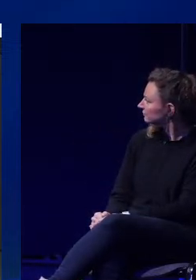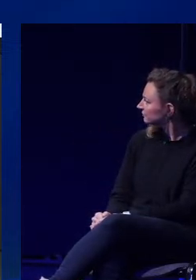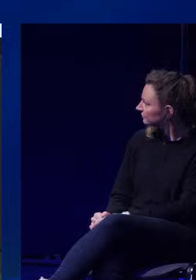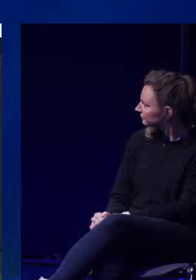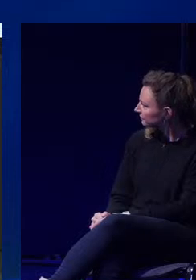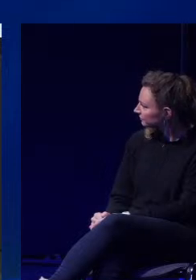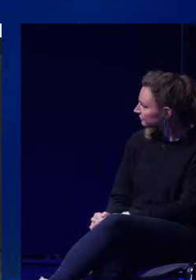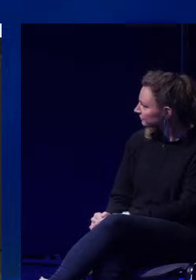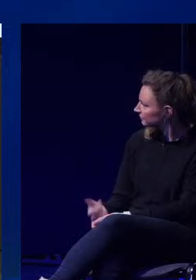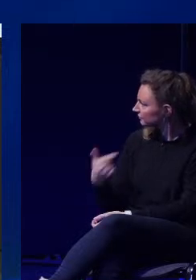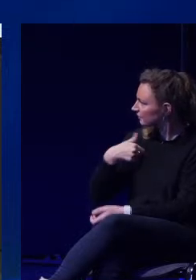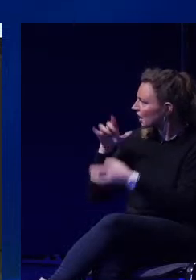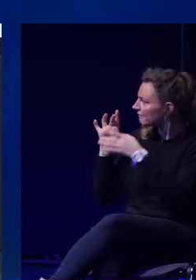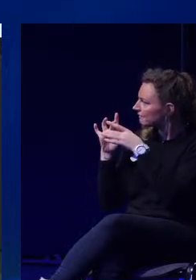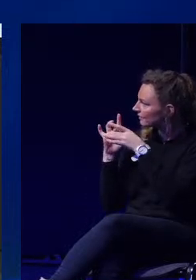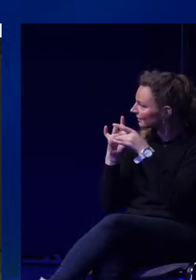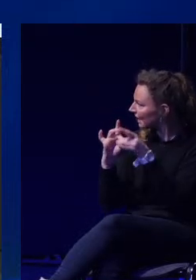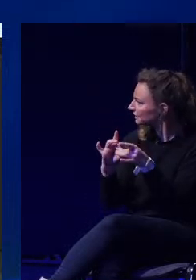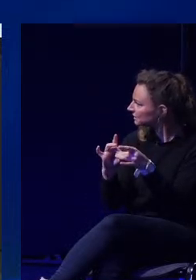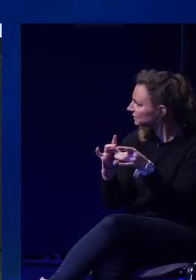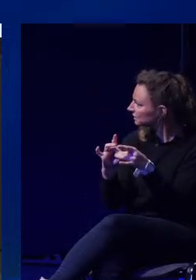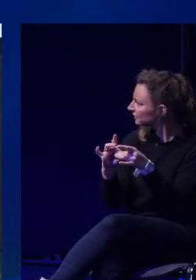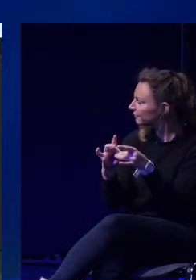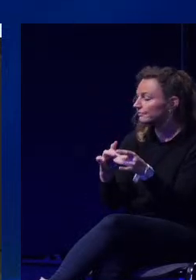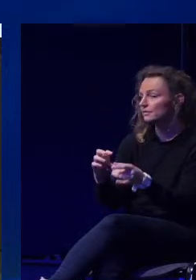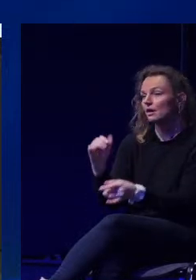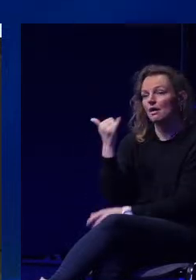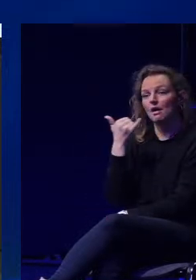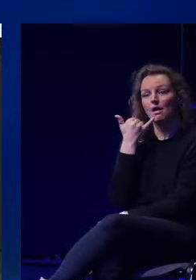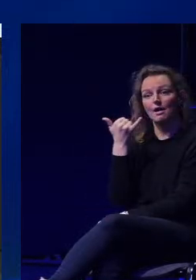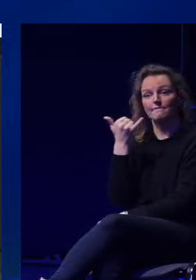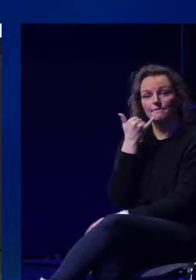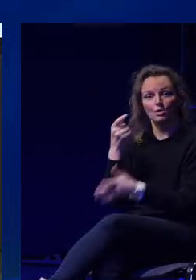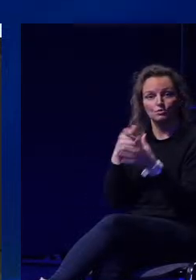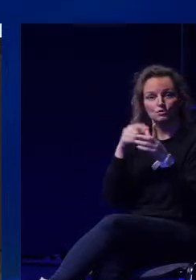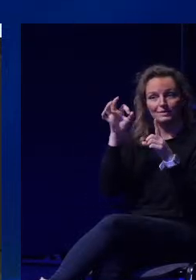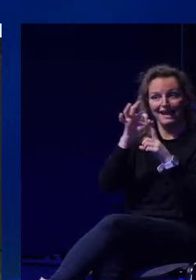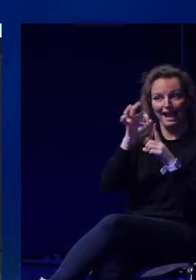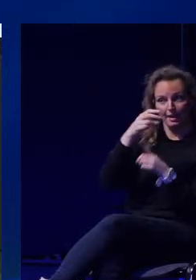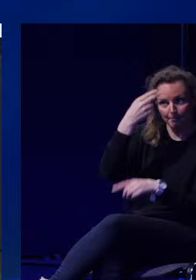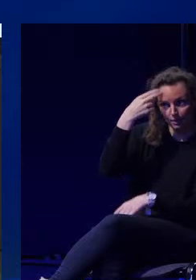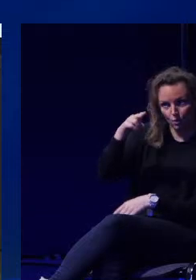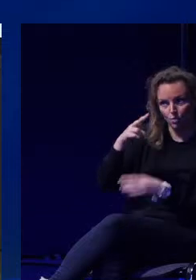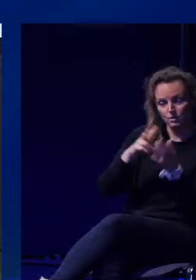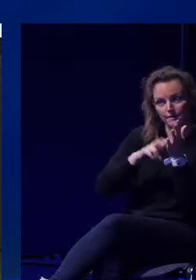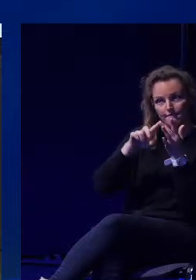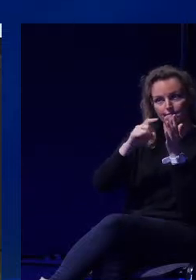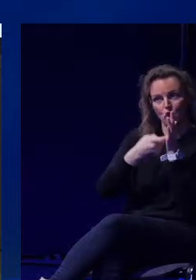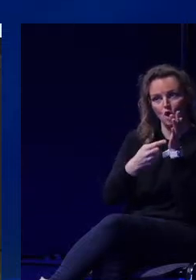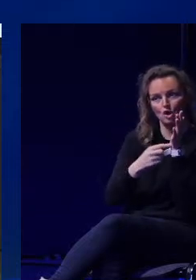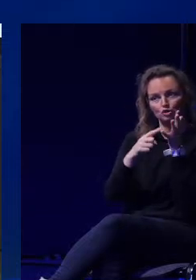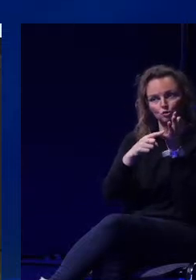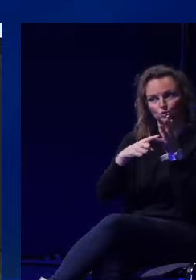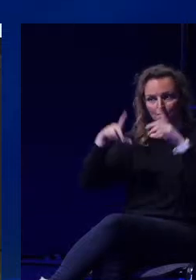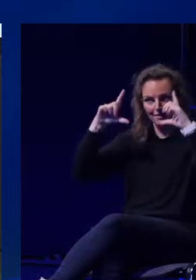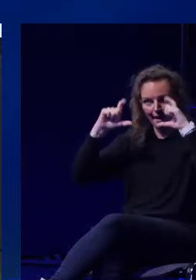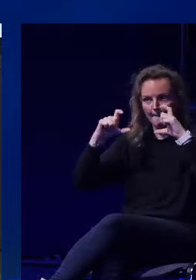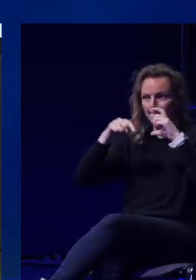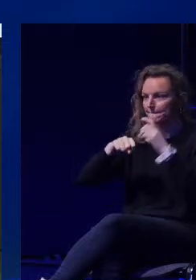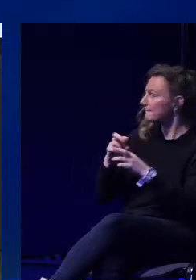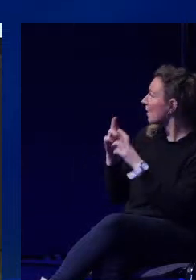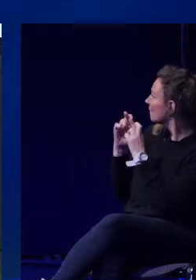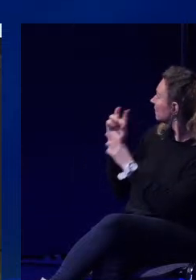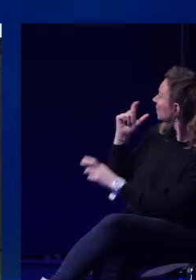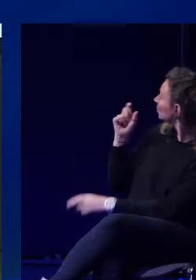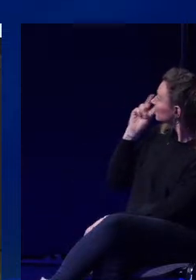and I've connected the iPhone to an app called VirtuCam, and hopefully you will